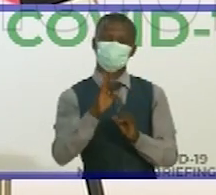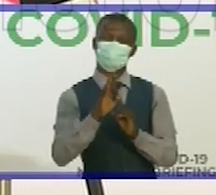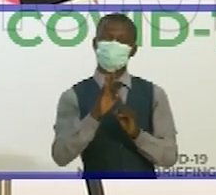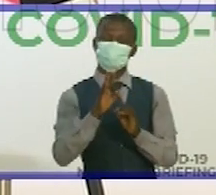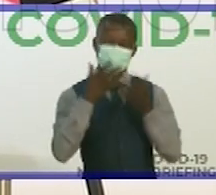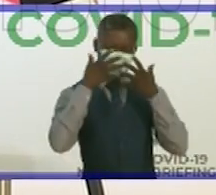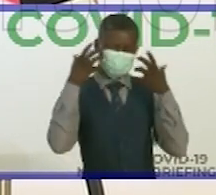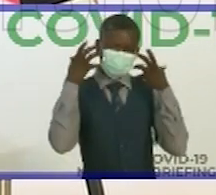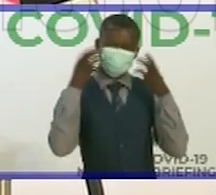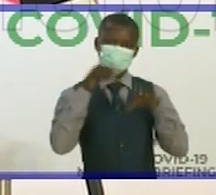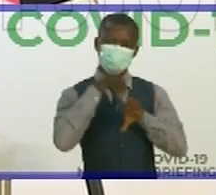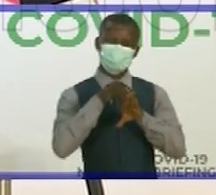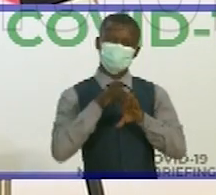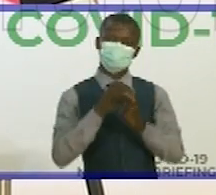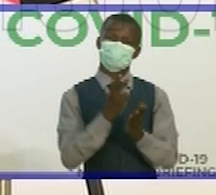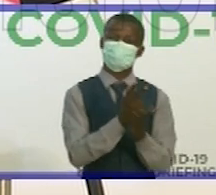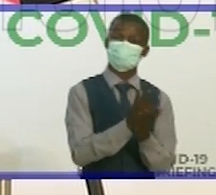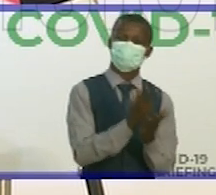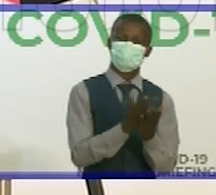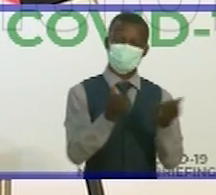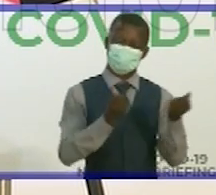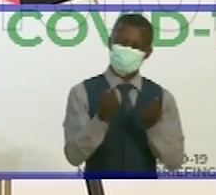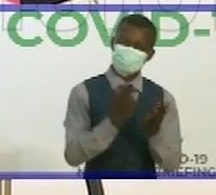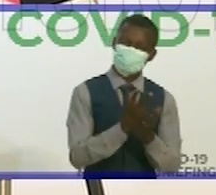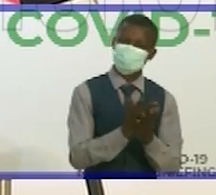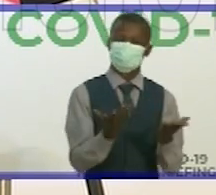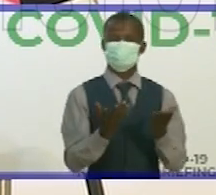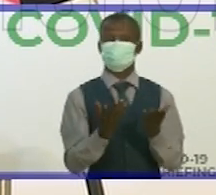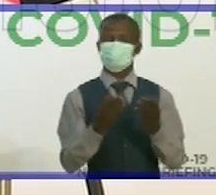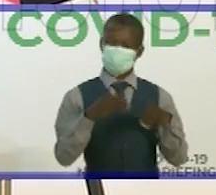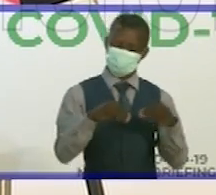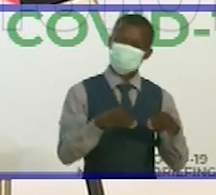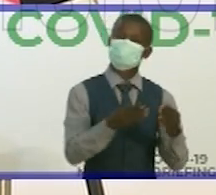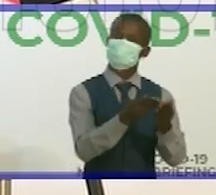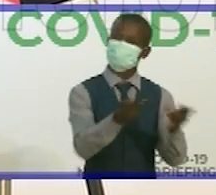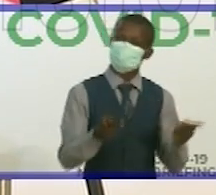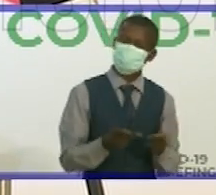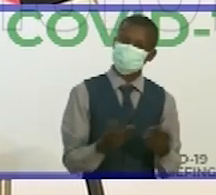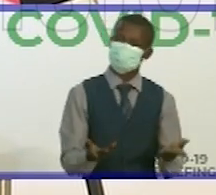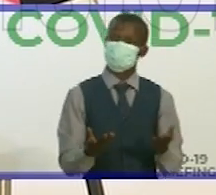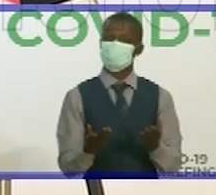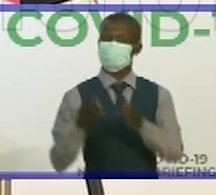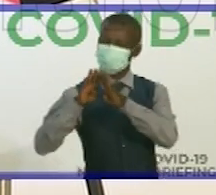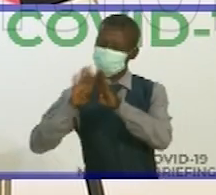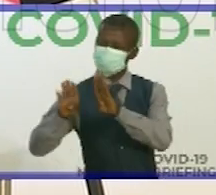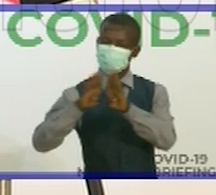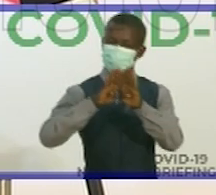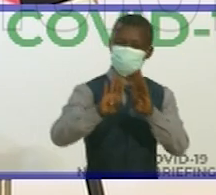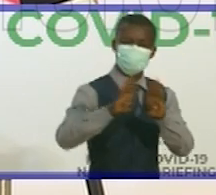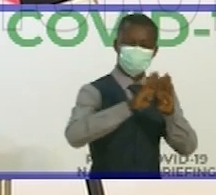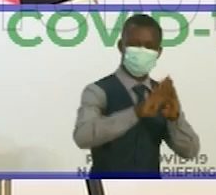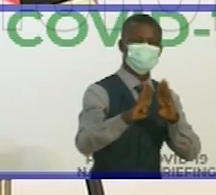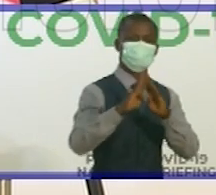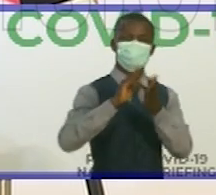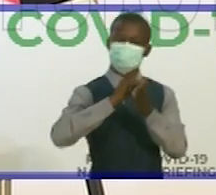drivers and passengers, motorized campaigns in markets, door-to-door public